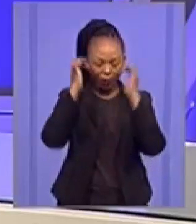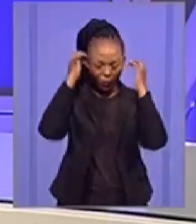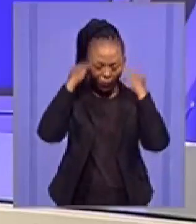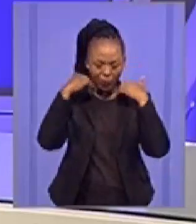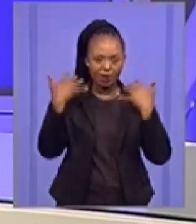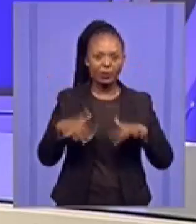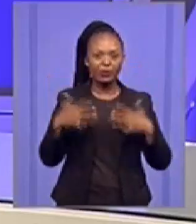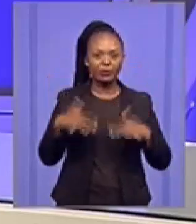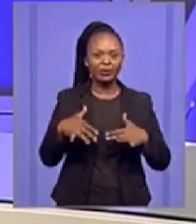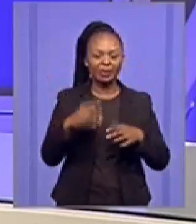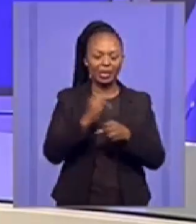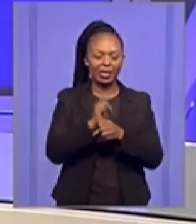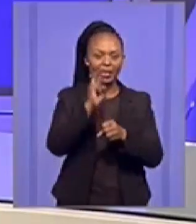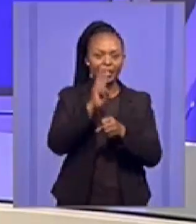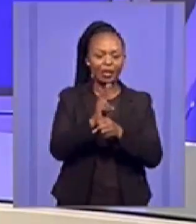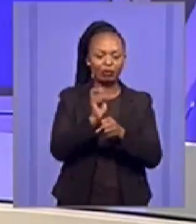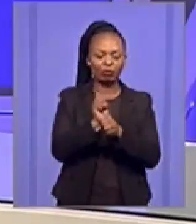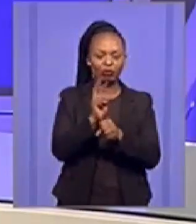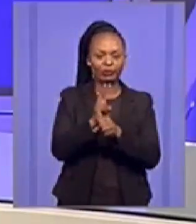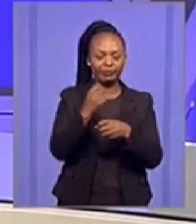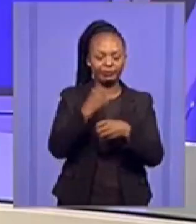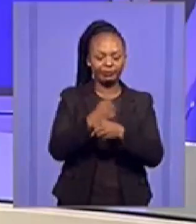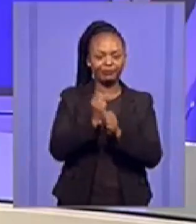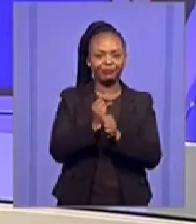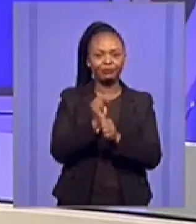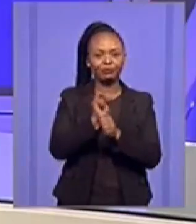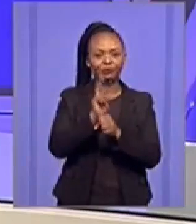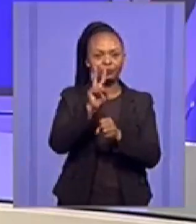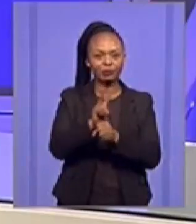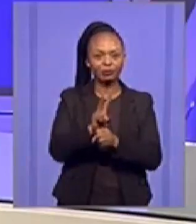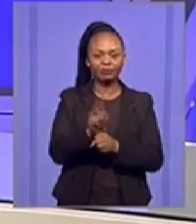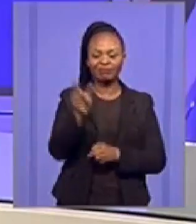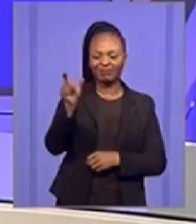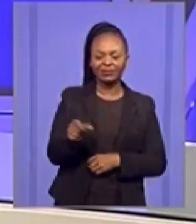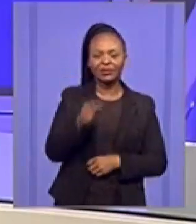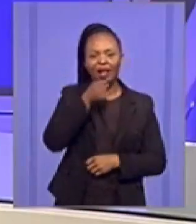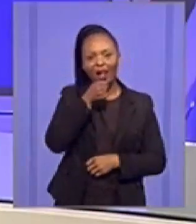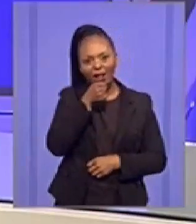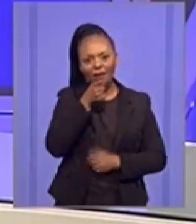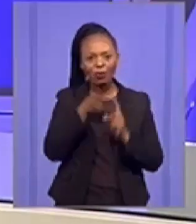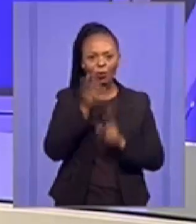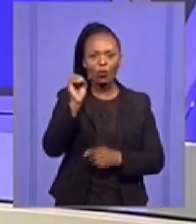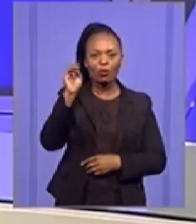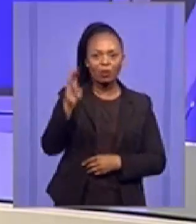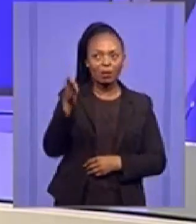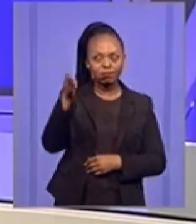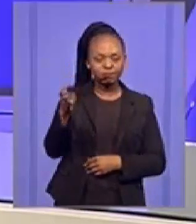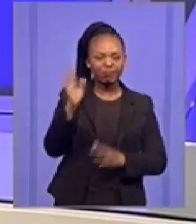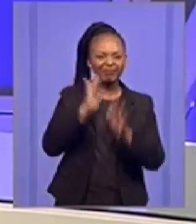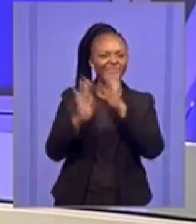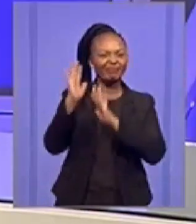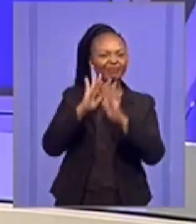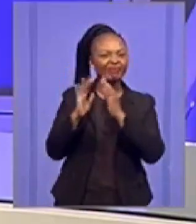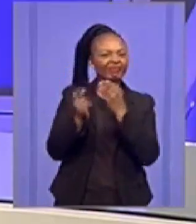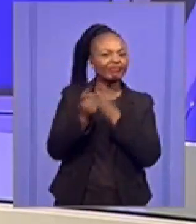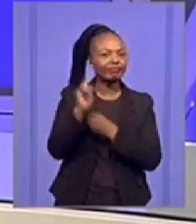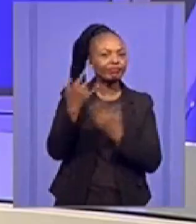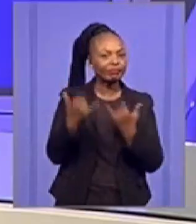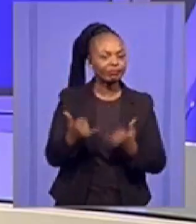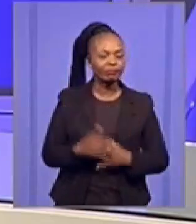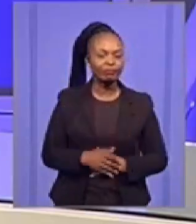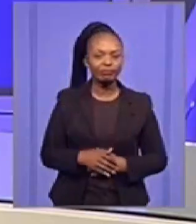tsa matriki tseo a neng a di fumana. Moqolotsi wa rona wa ditaba ho tswa Bloemfontein le Makgala Masiteng o re tshwaretse dintlha ka se etsalang ka motsotso ona.